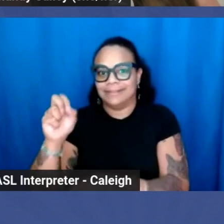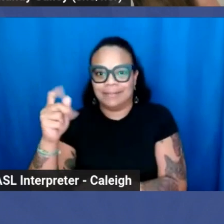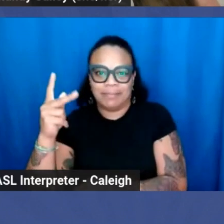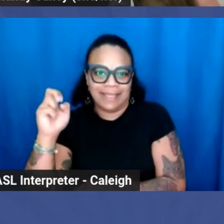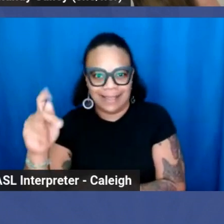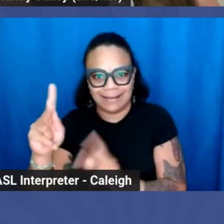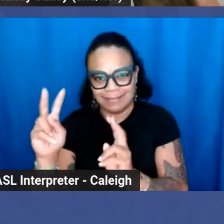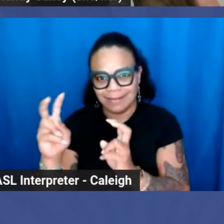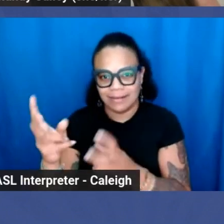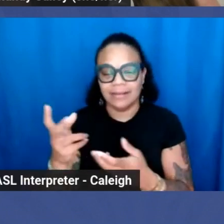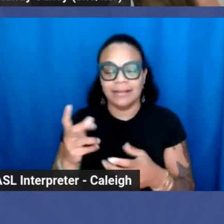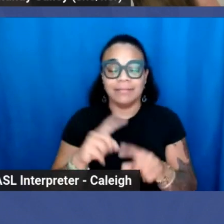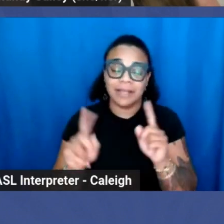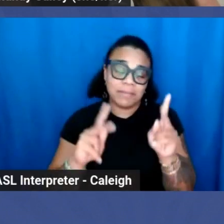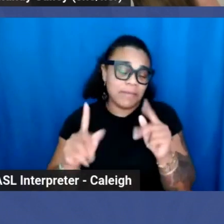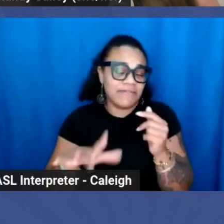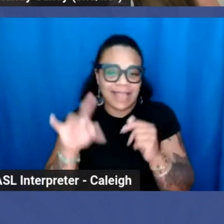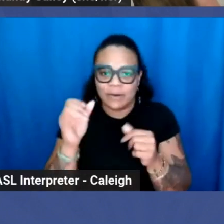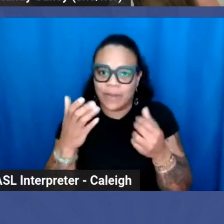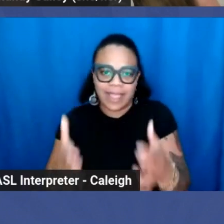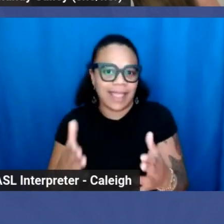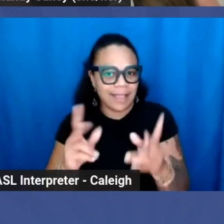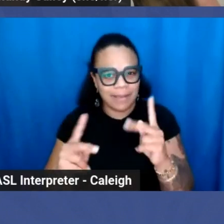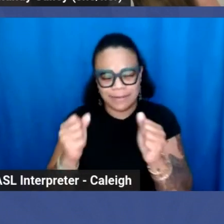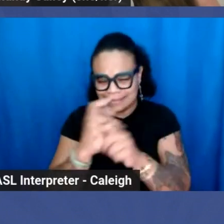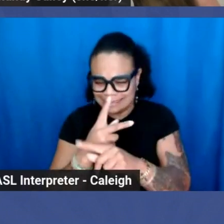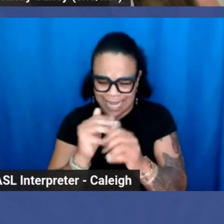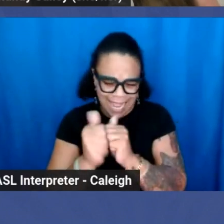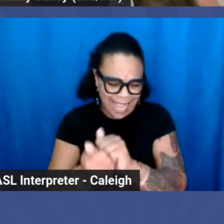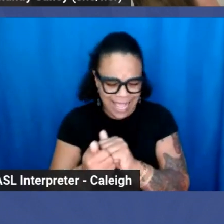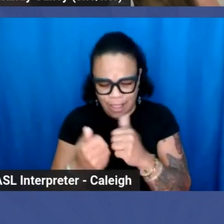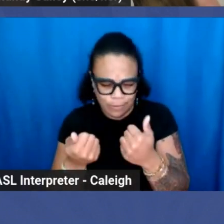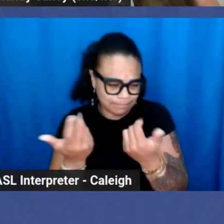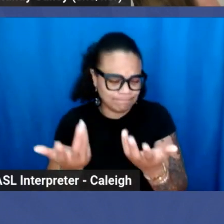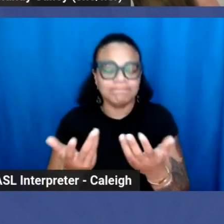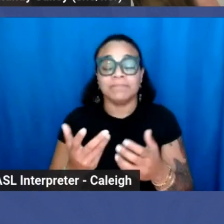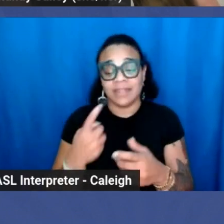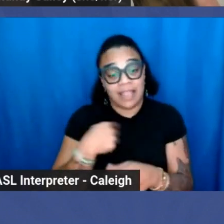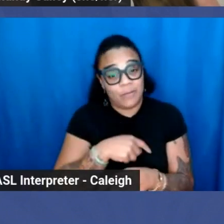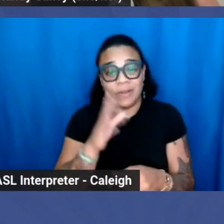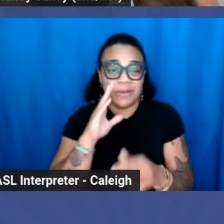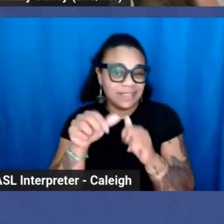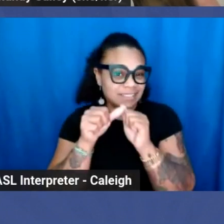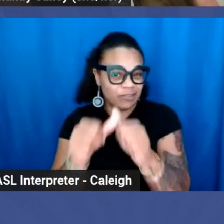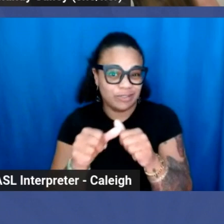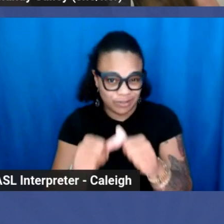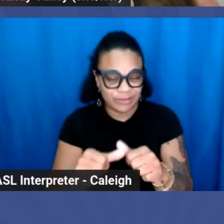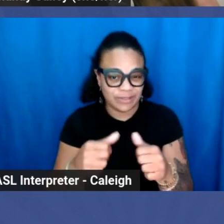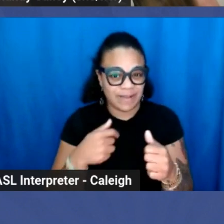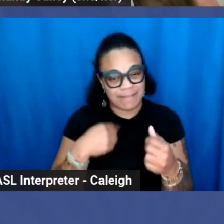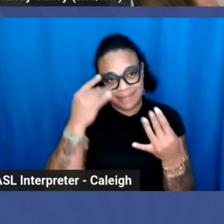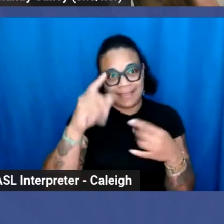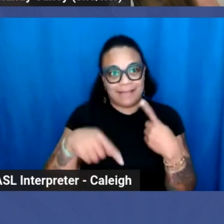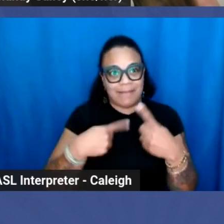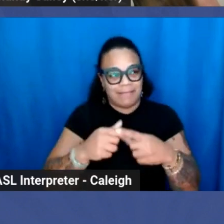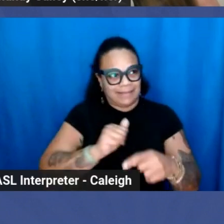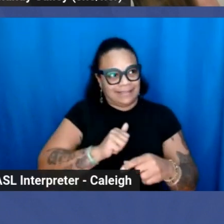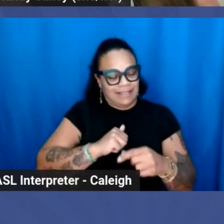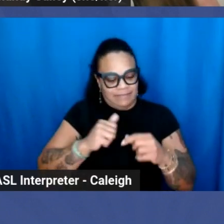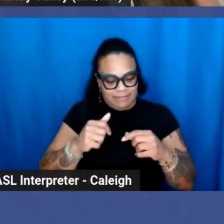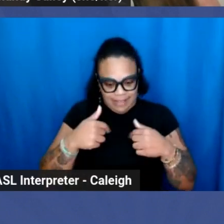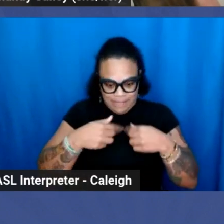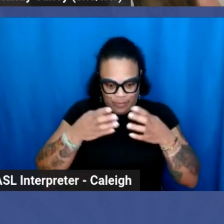we continue to find a way. And I kind of am trying to navigate it myself, just like in terms of the person at Fight who's doing the social media, right?